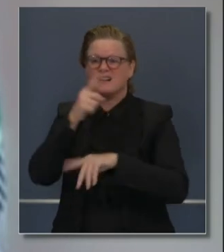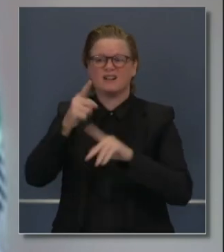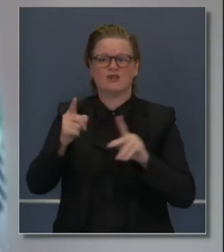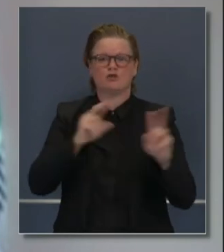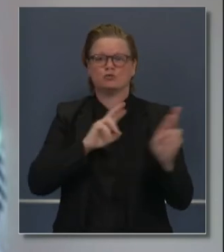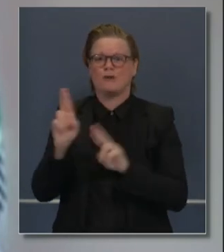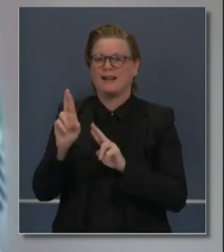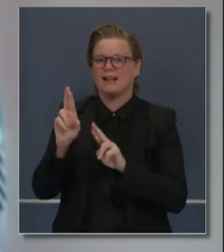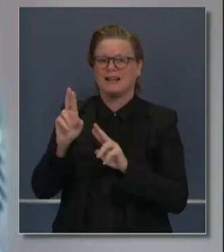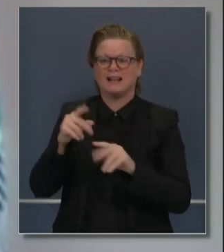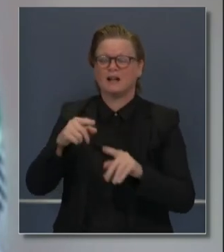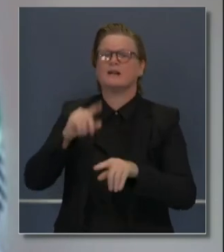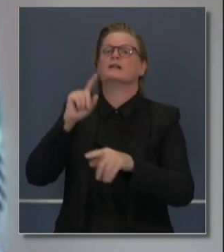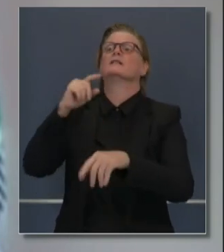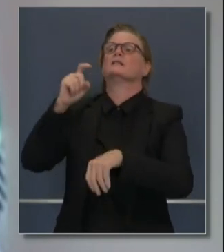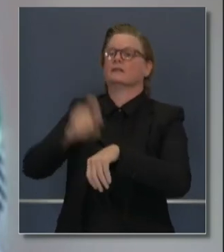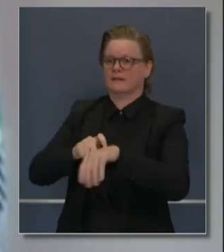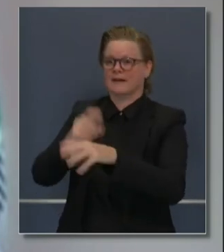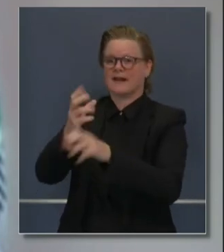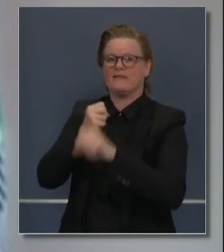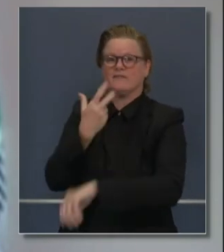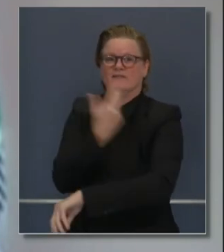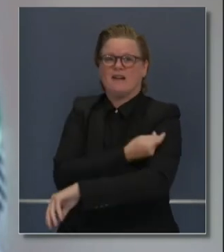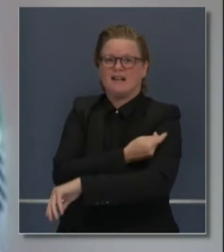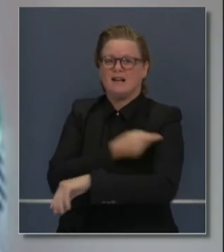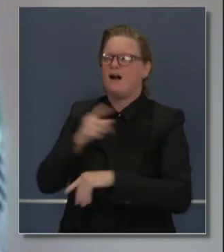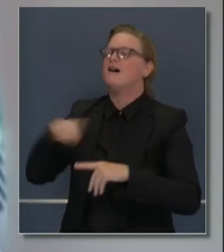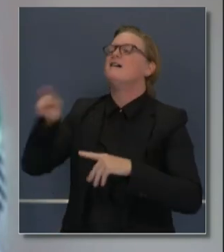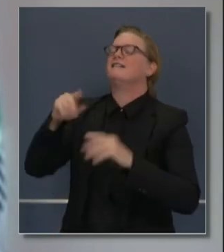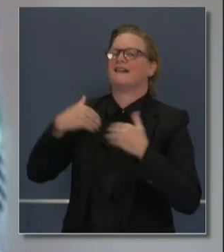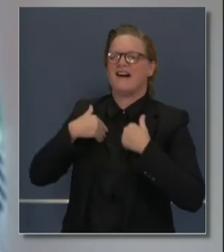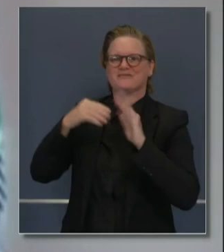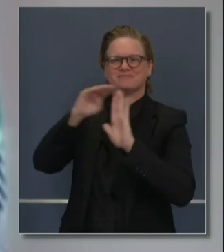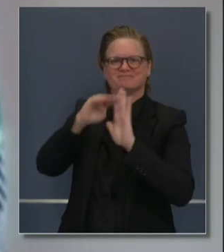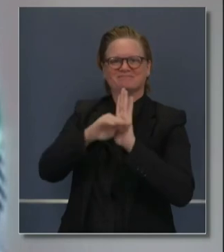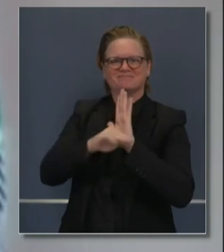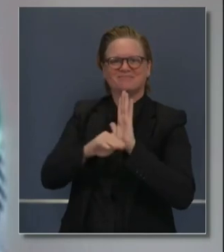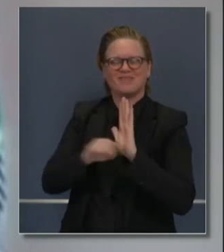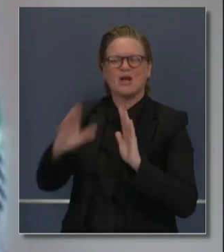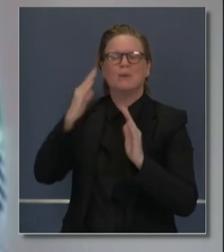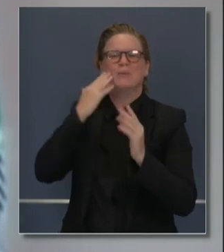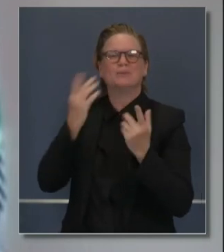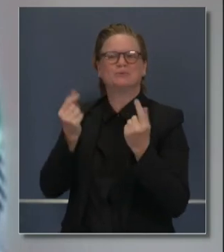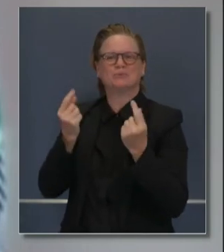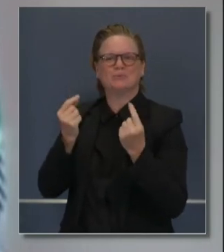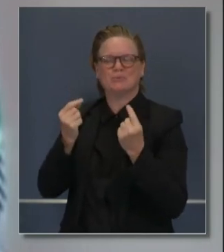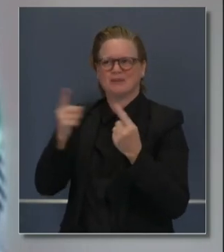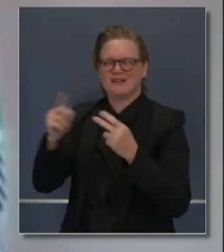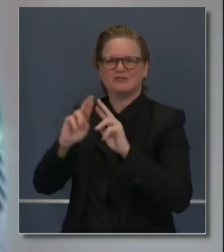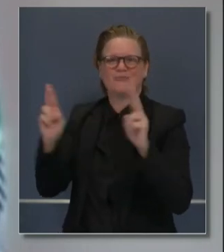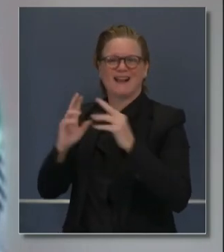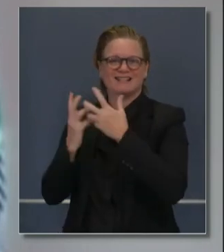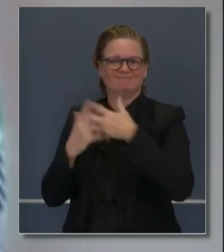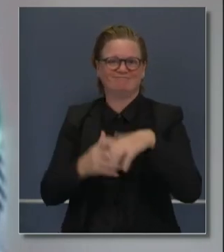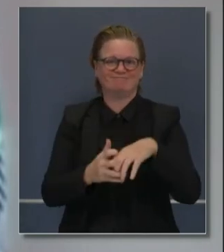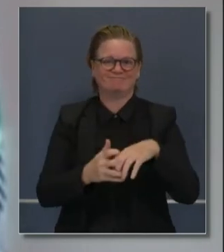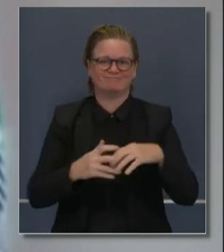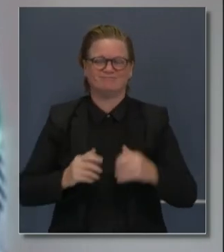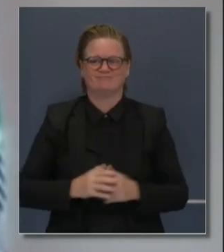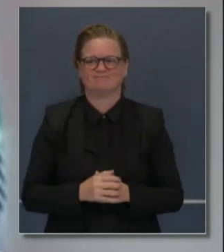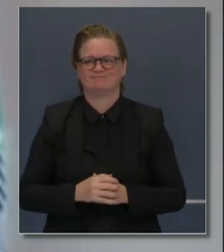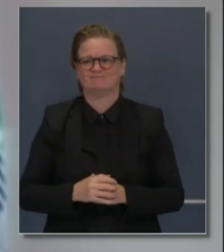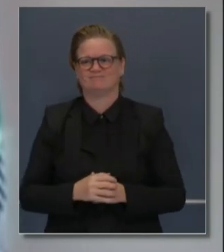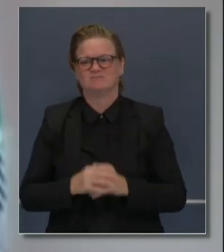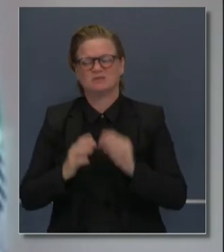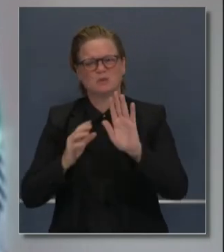to others across the state. So not only do we build up a body of evidence and endorsement, but we